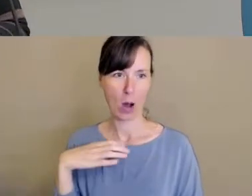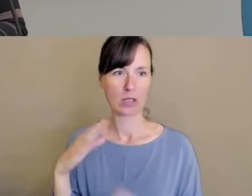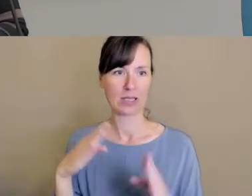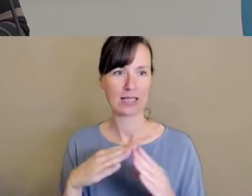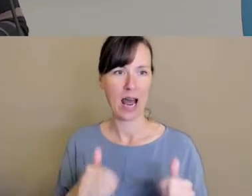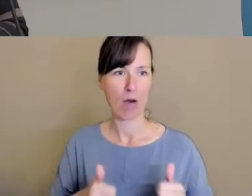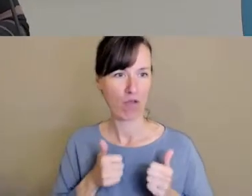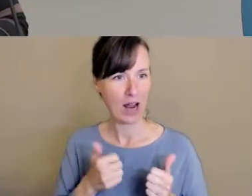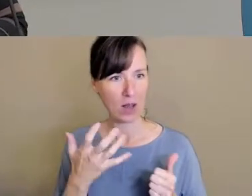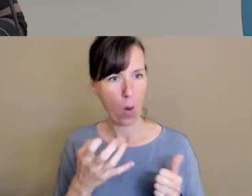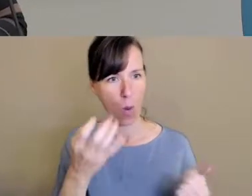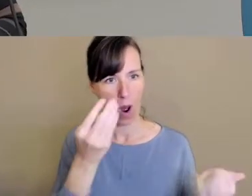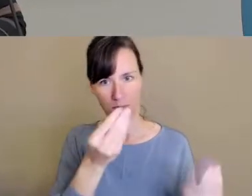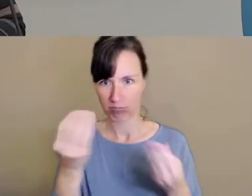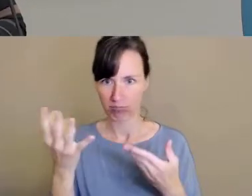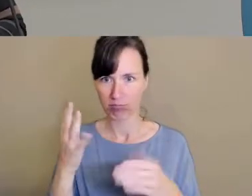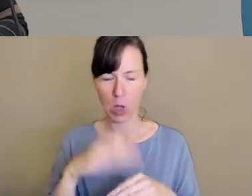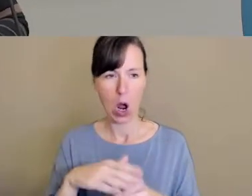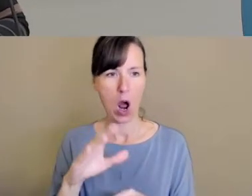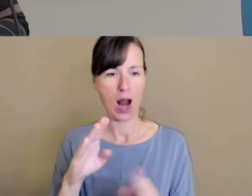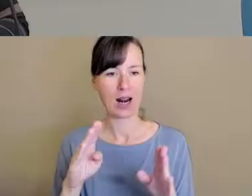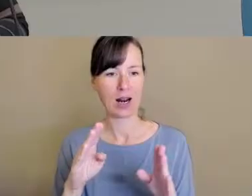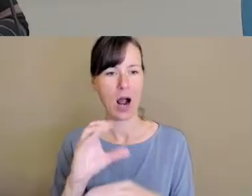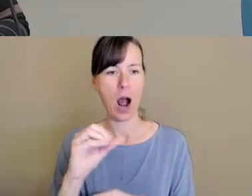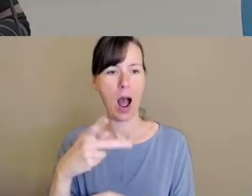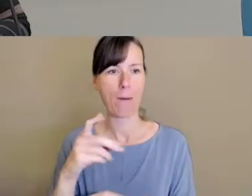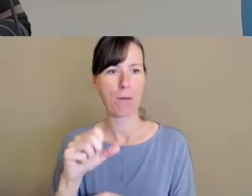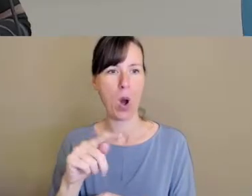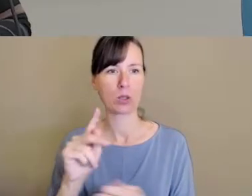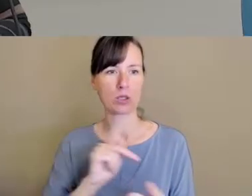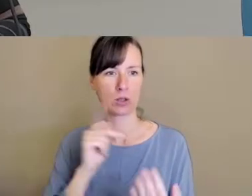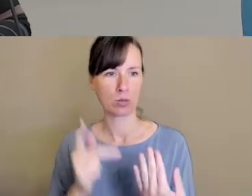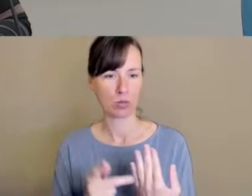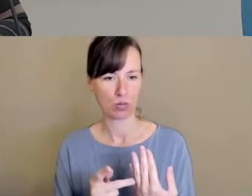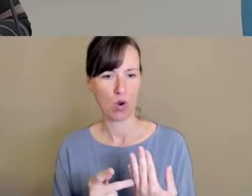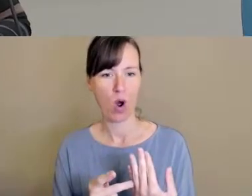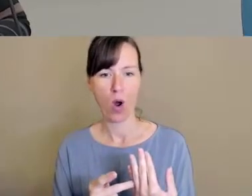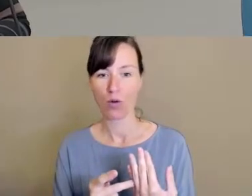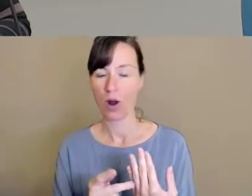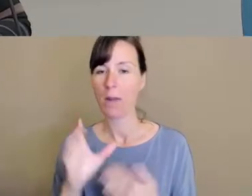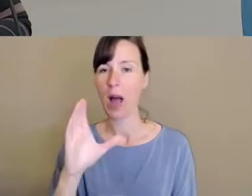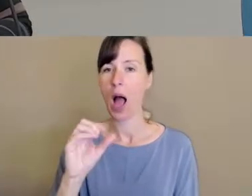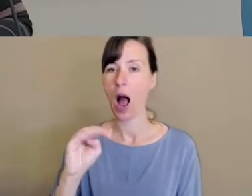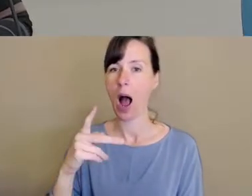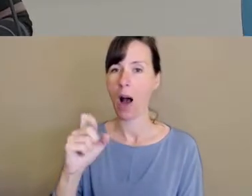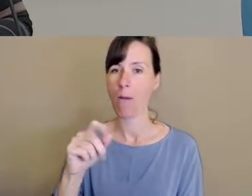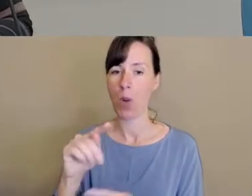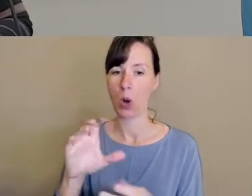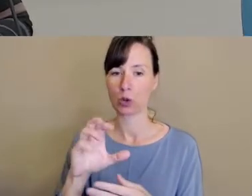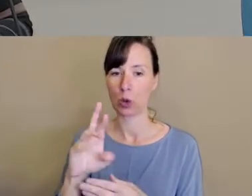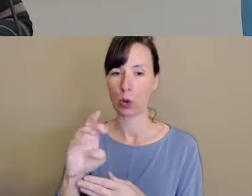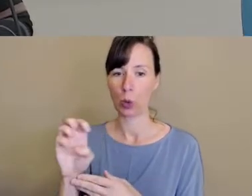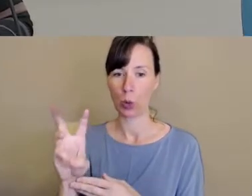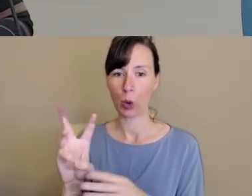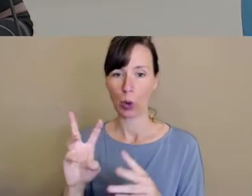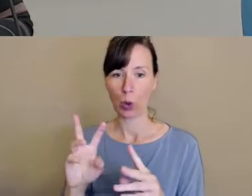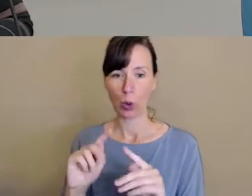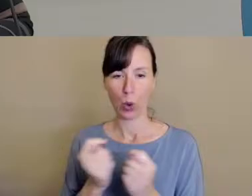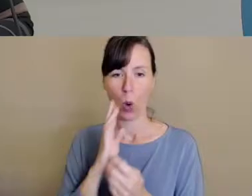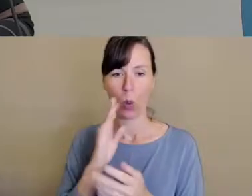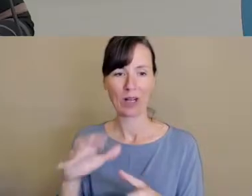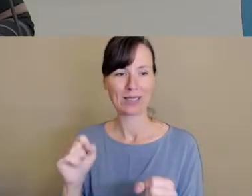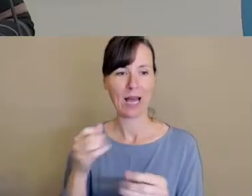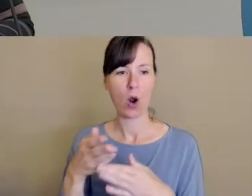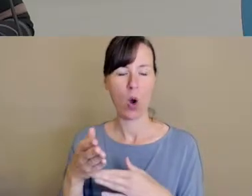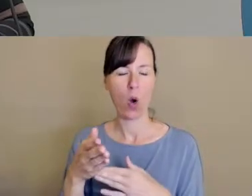you an update on the compost program. The compost crew will be taking over all communications regarding the cooperative program, including